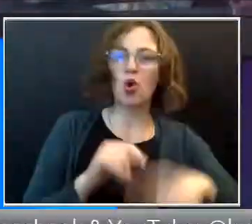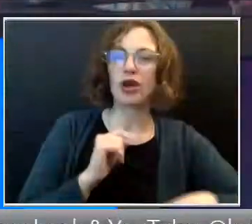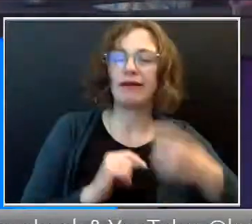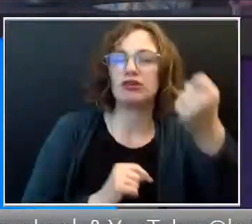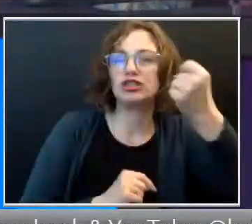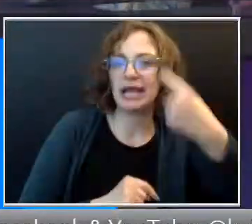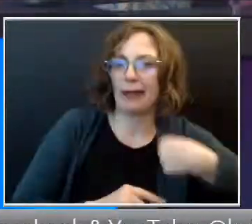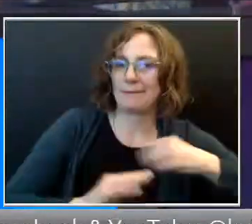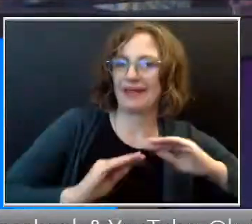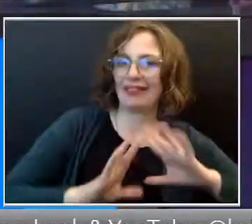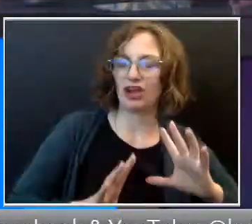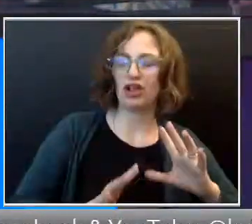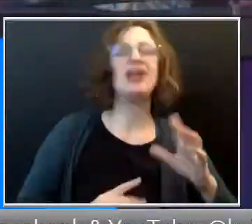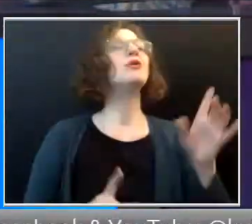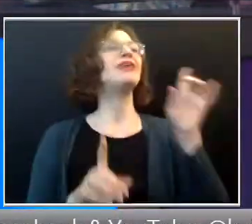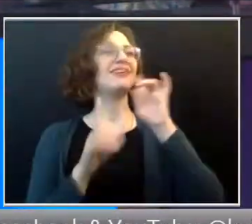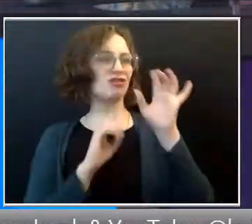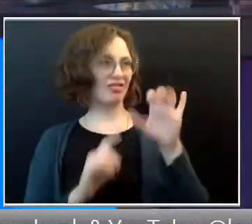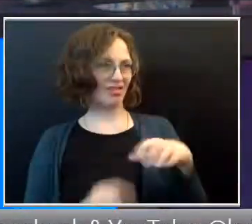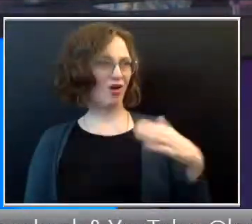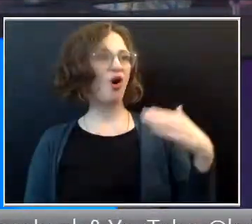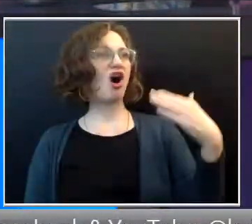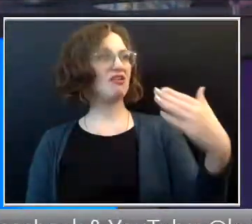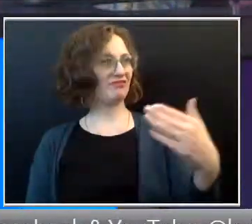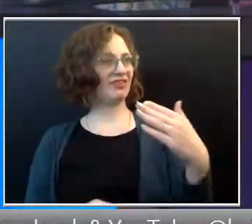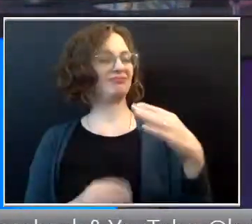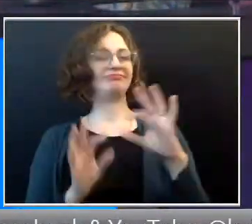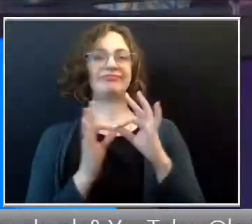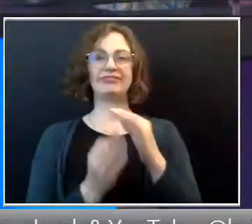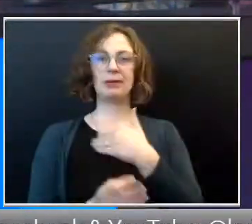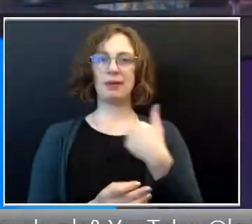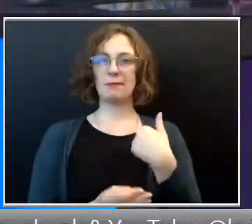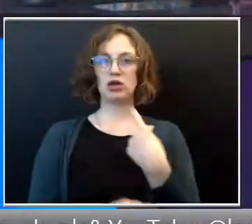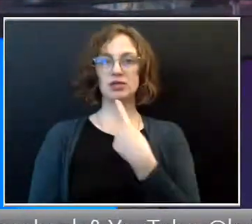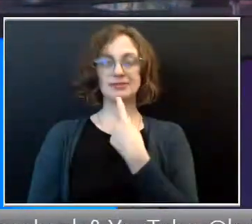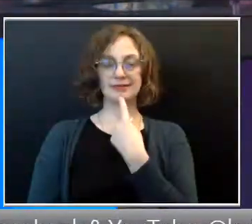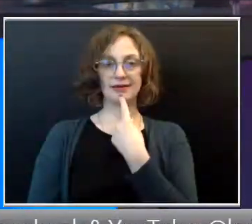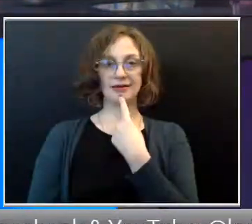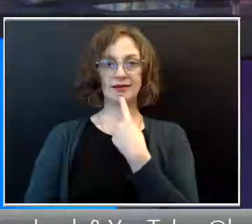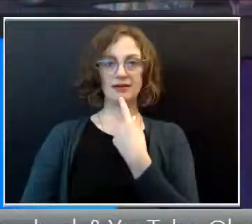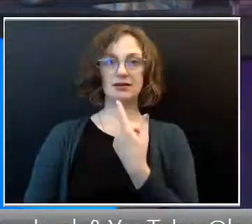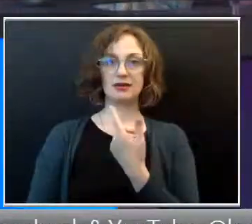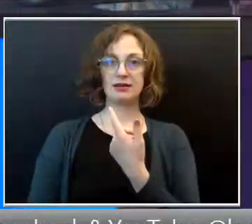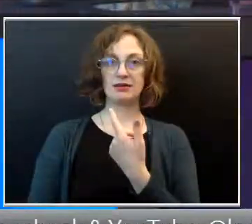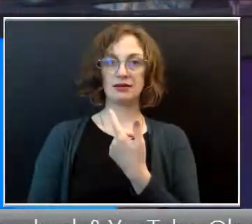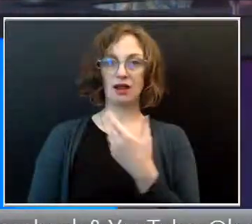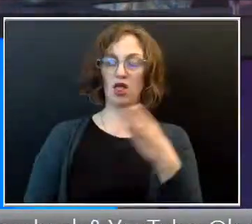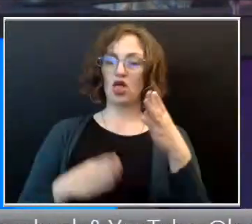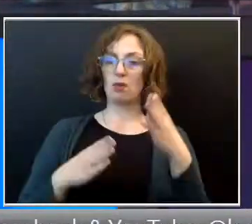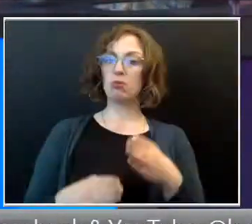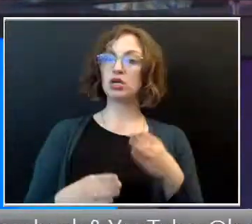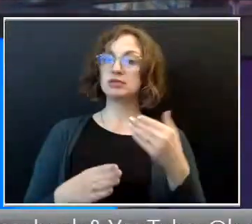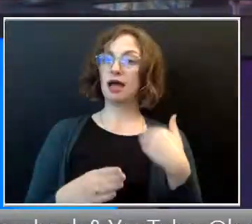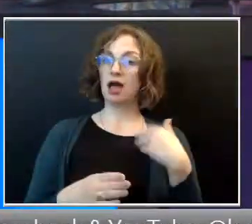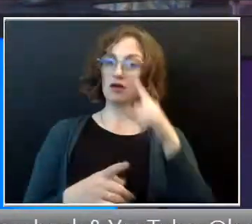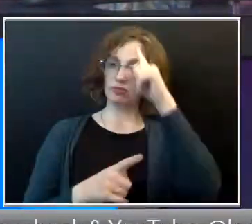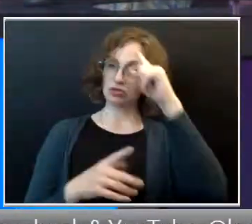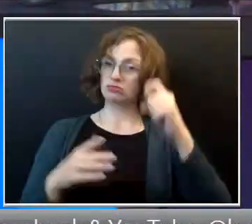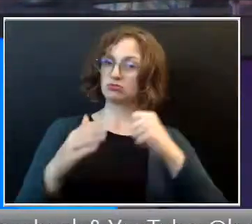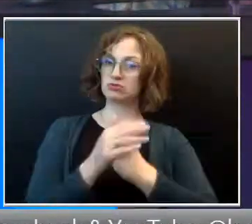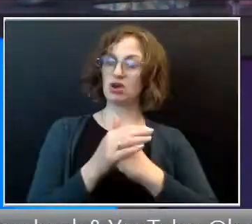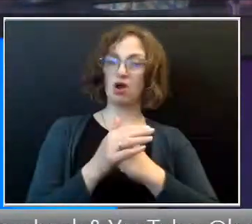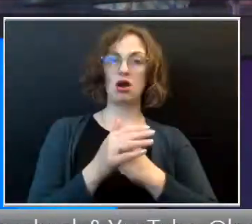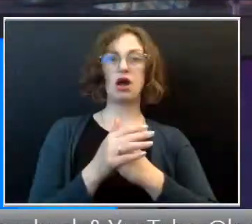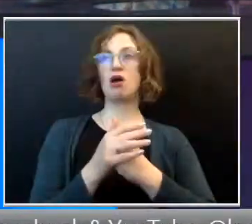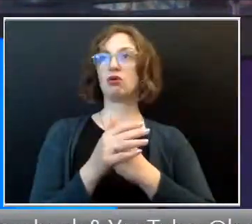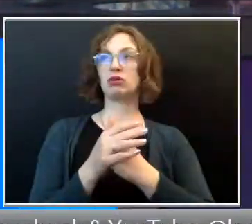from family members. Family members will say that the person having the stroke sounded like they were talking gibberish, and the person having